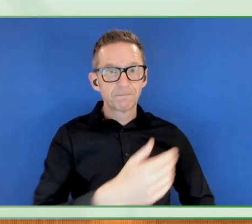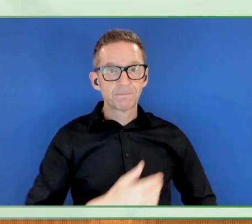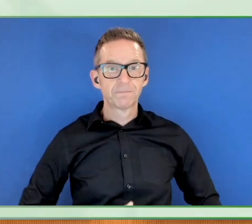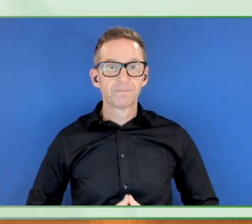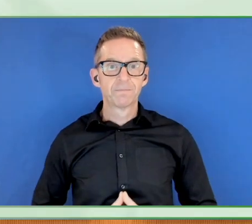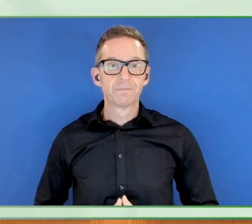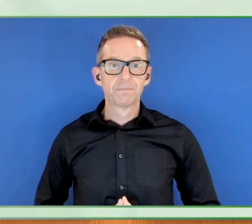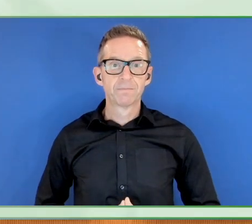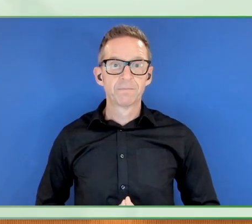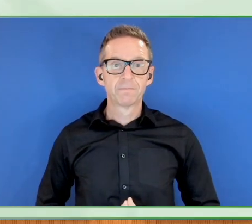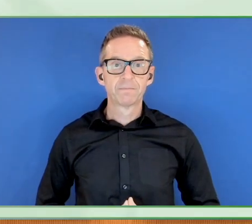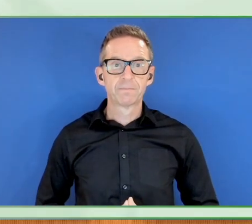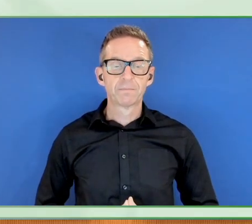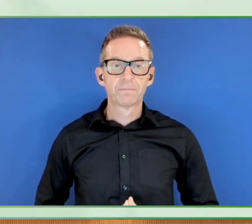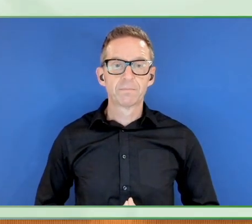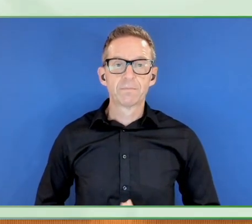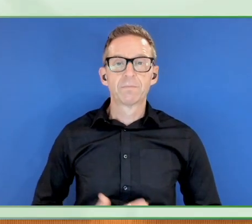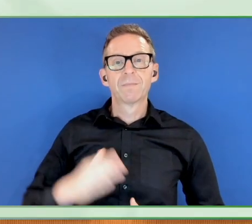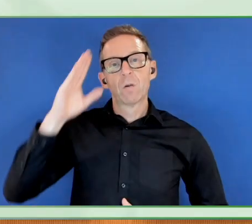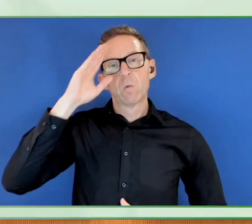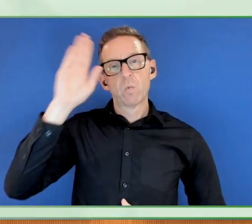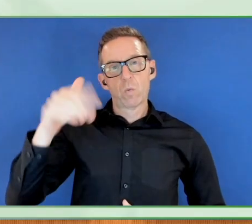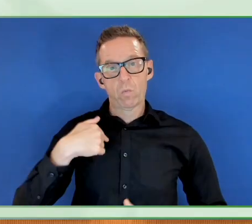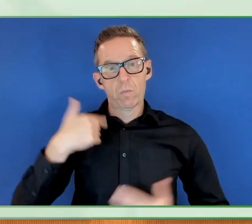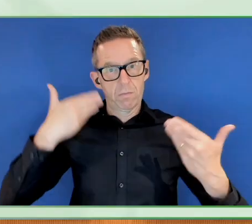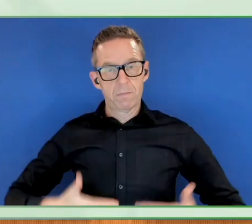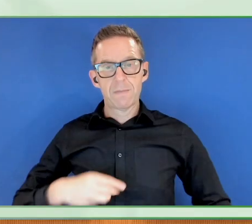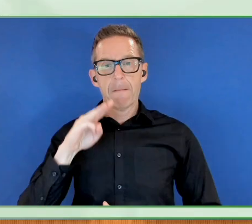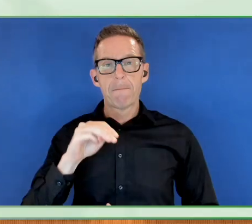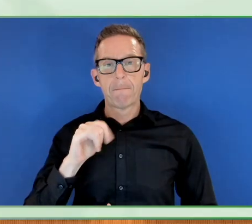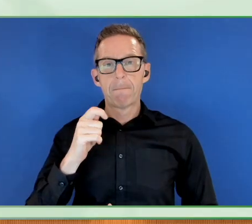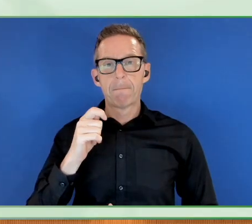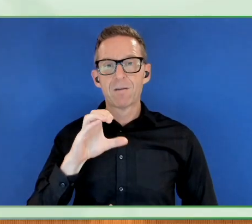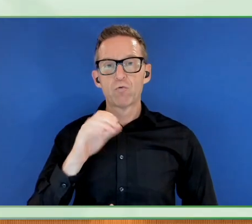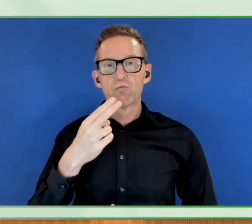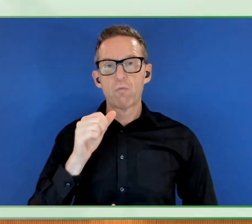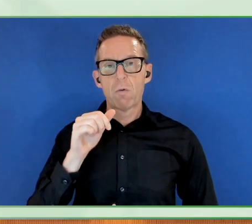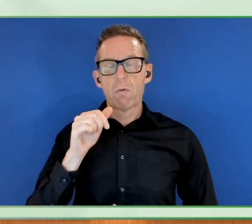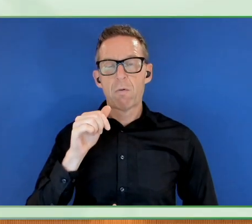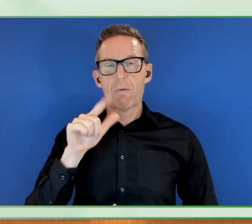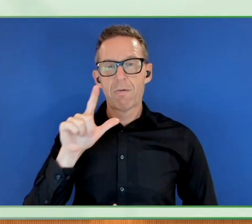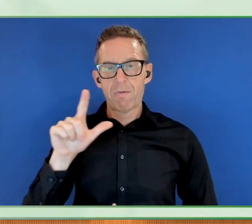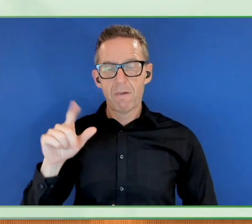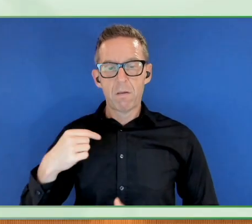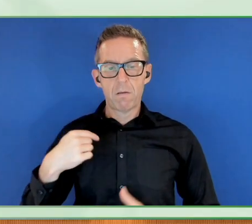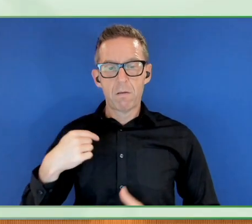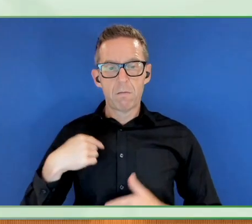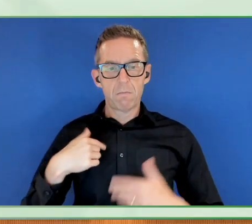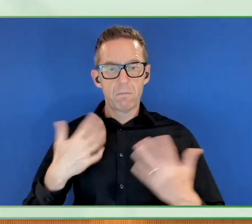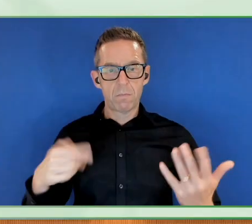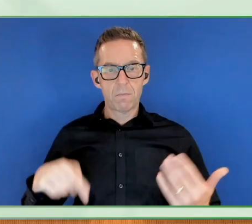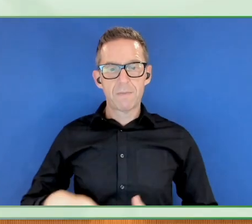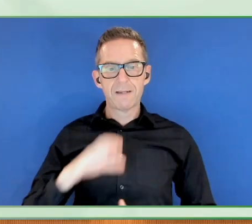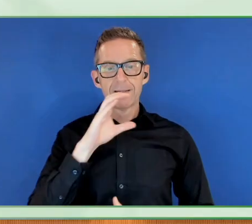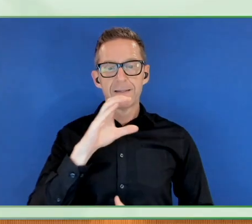Hello, my name is Mitchell from CCI Europe, based in Brussels. We work with a range of ICT companies working on